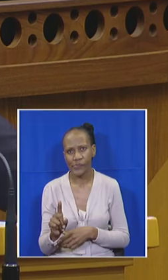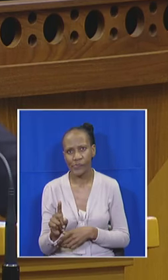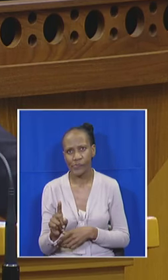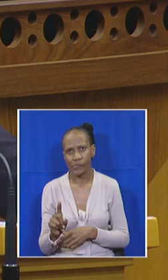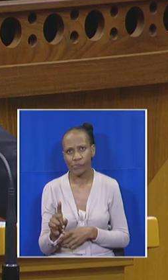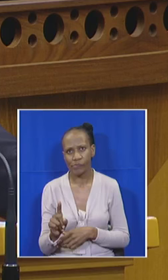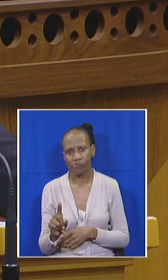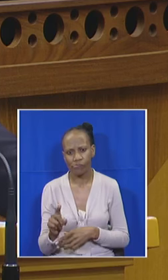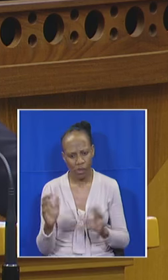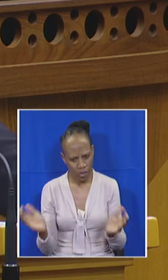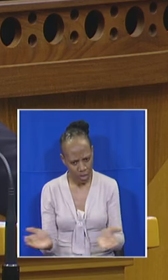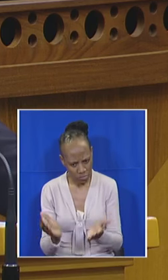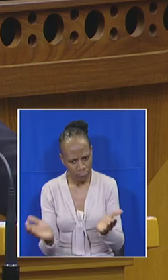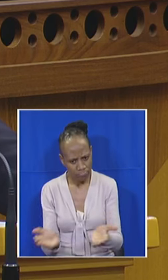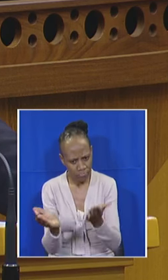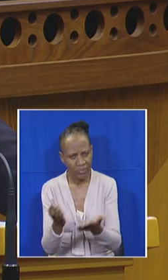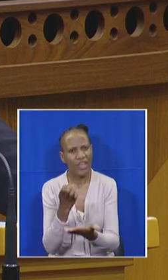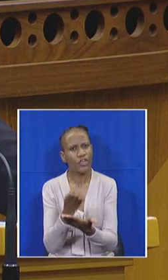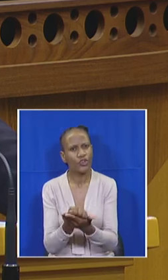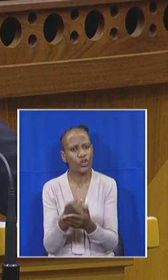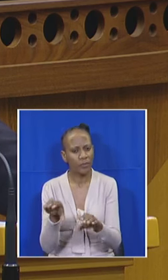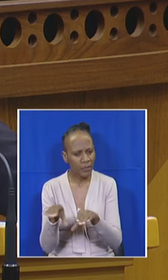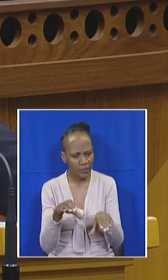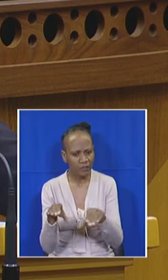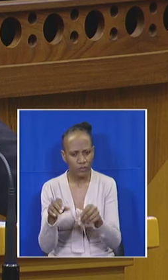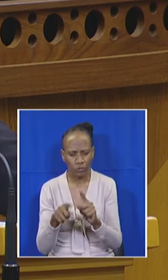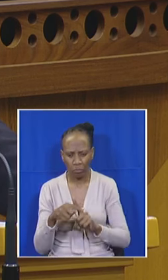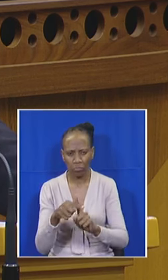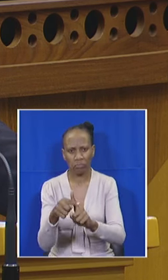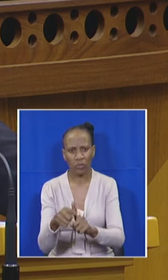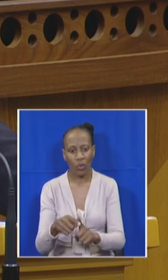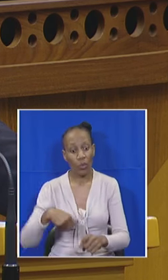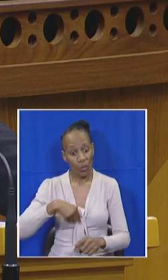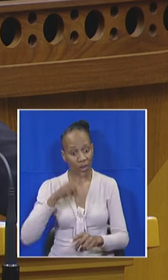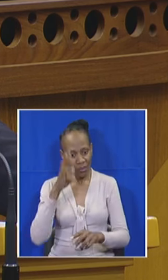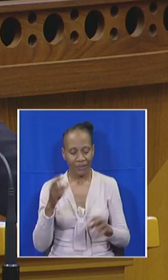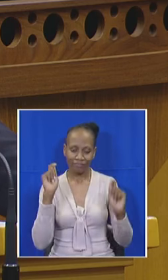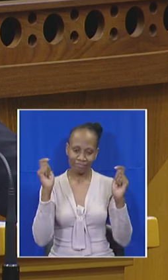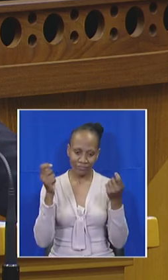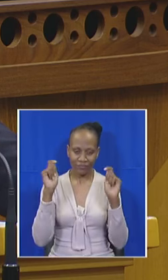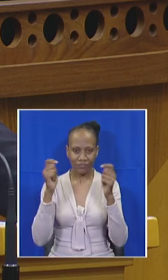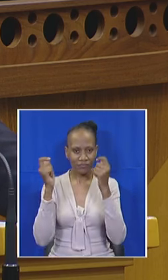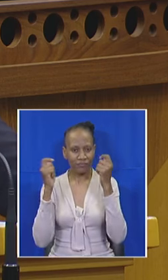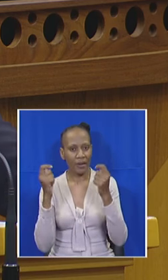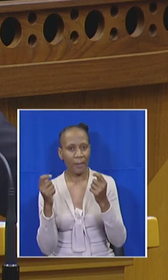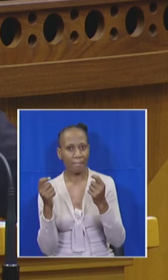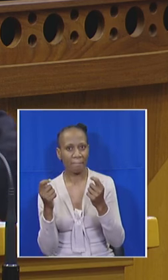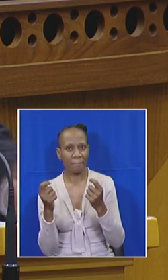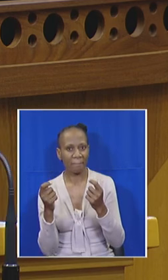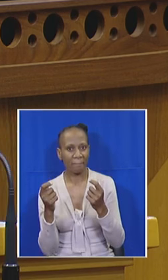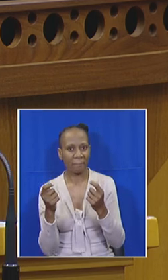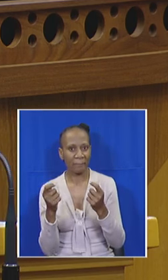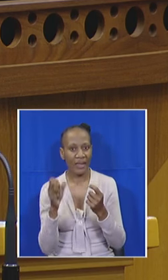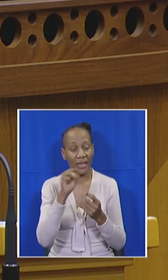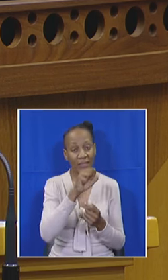vibrant economic activity. We will celebrate our Defense Force at the annual Armed